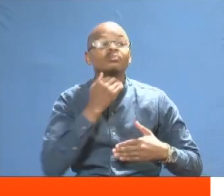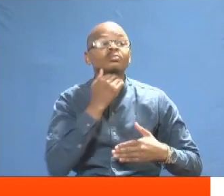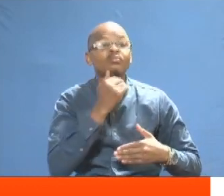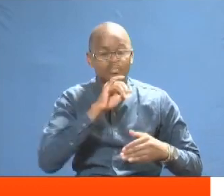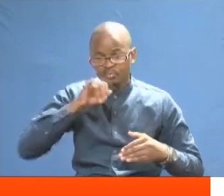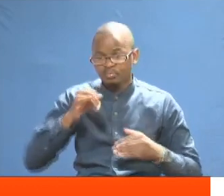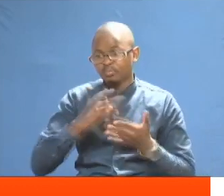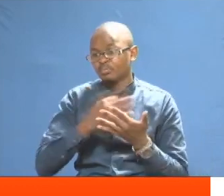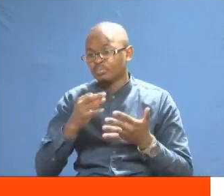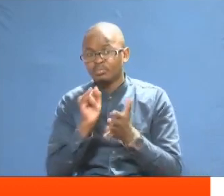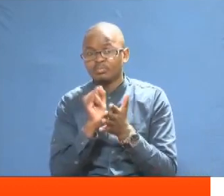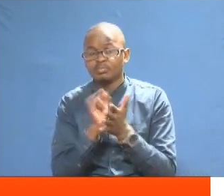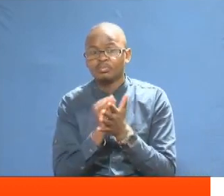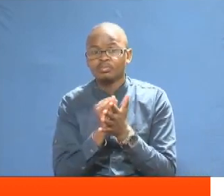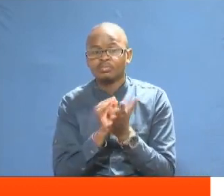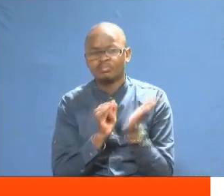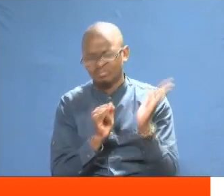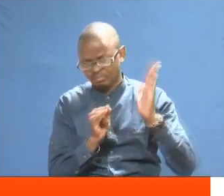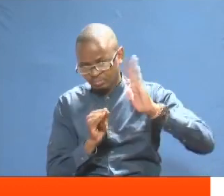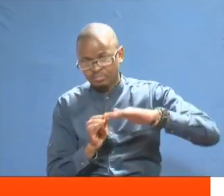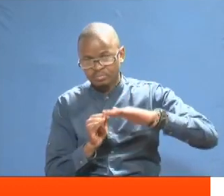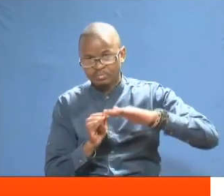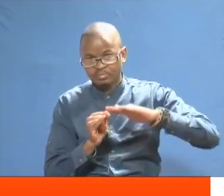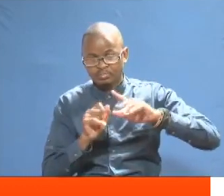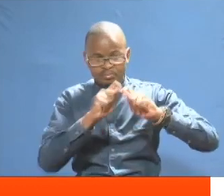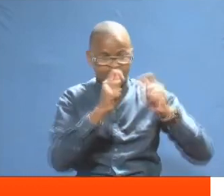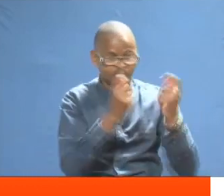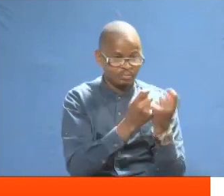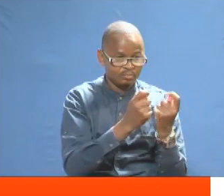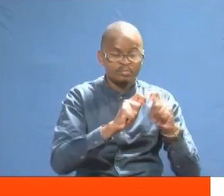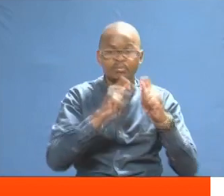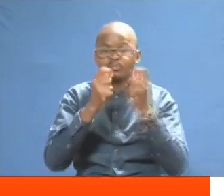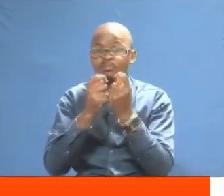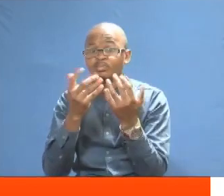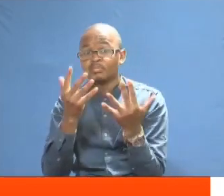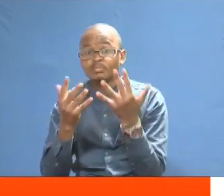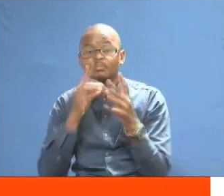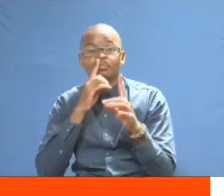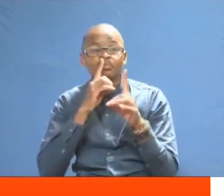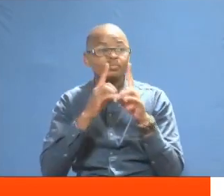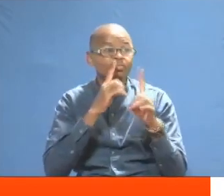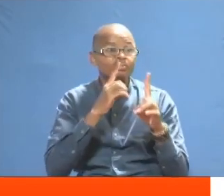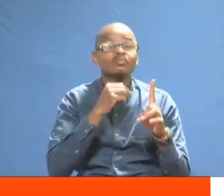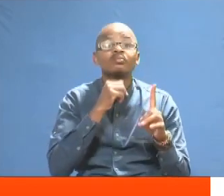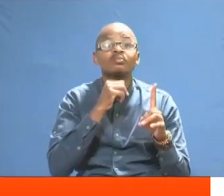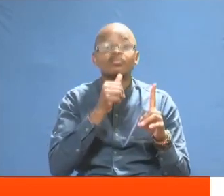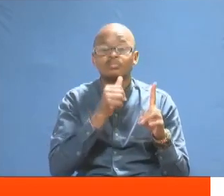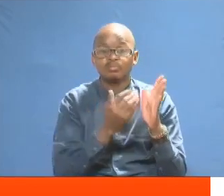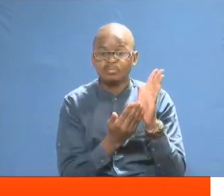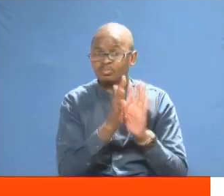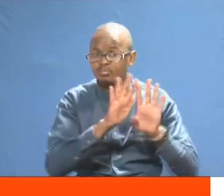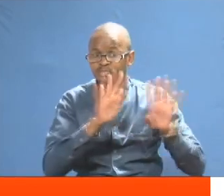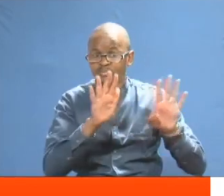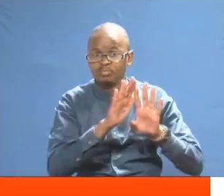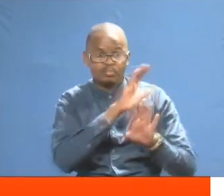want Jubilee to collapse so that we can retreat back to ethnic-based political parties where you will be negotiating not based on development agenda, not